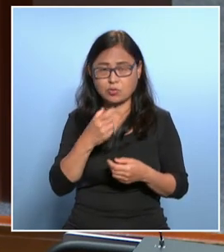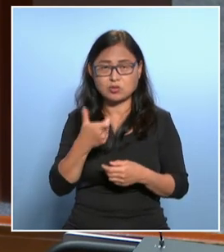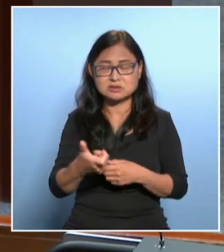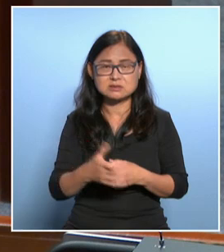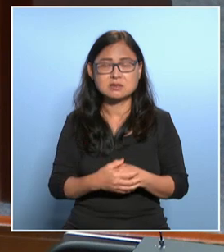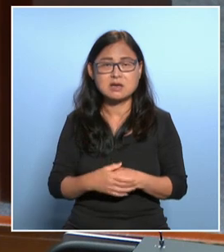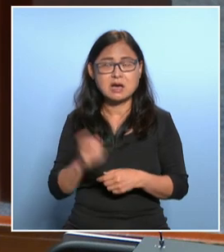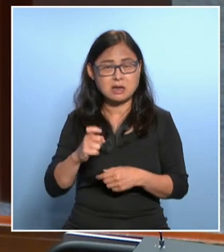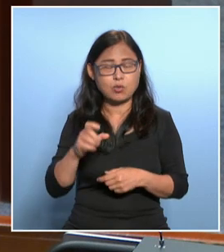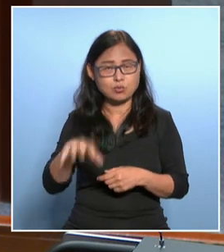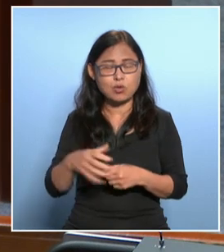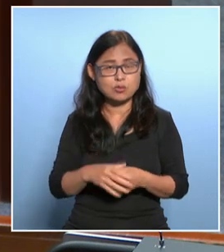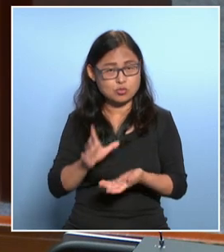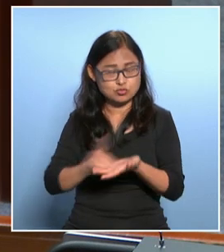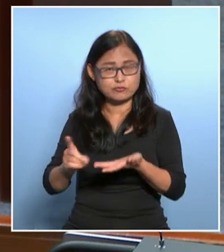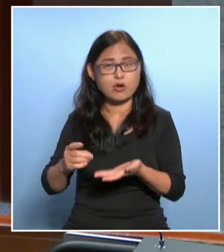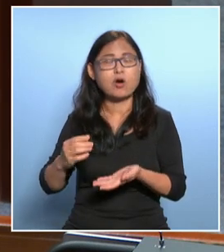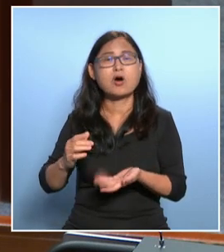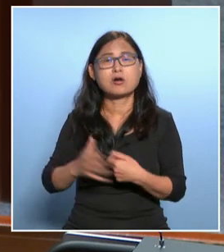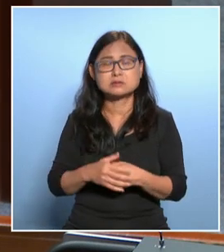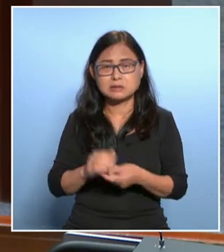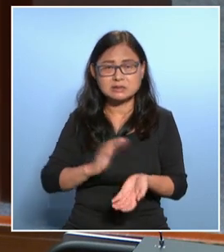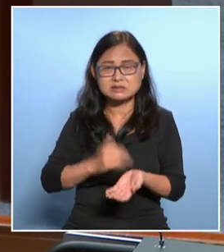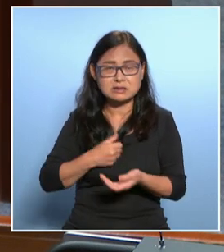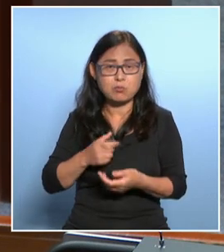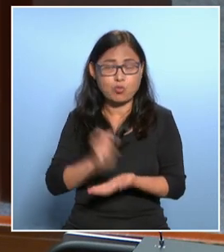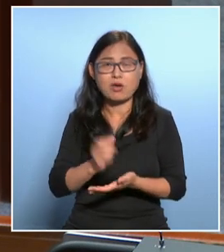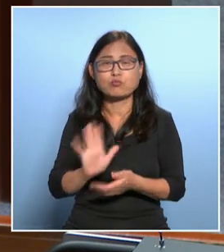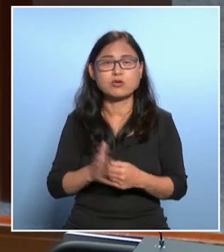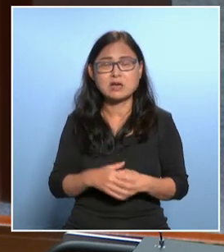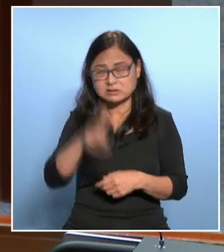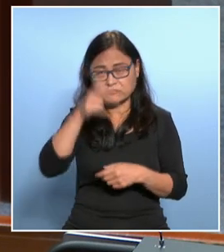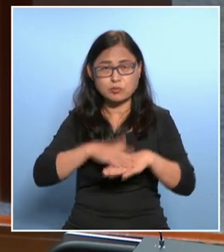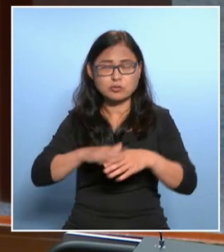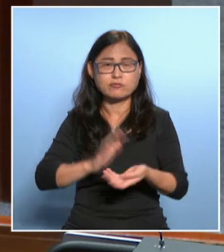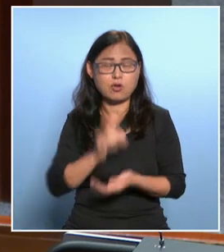$2,080, and specialist consultation is $1,600.